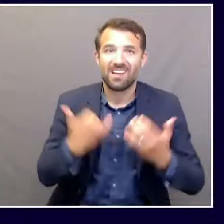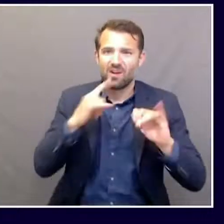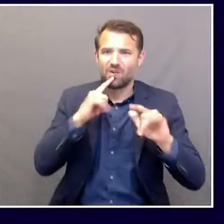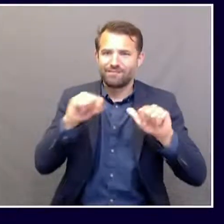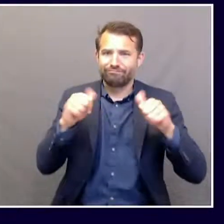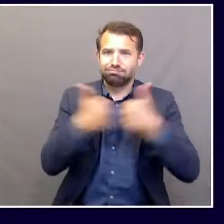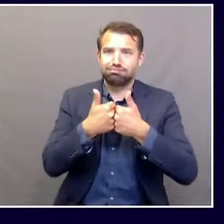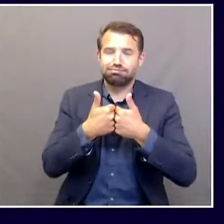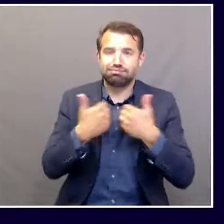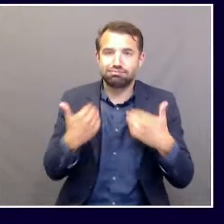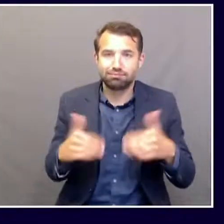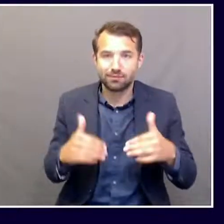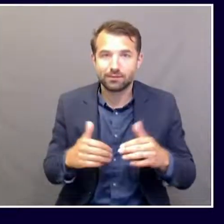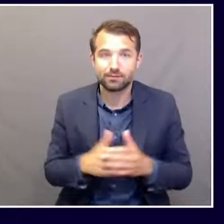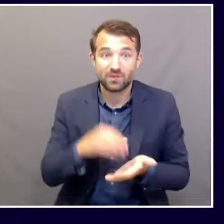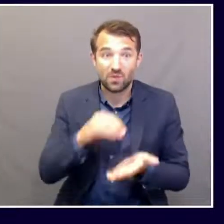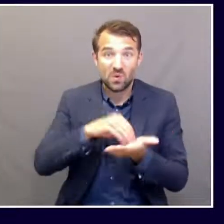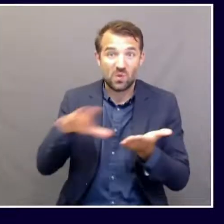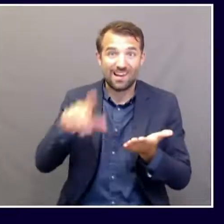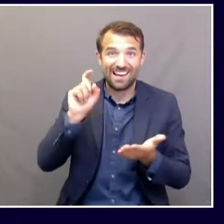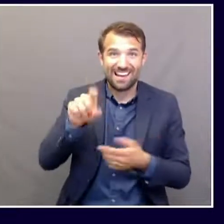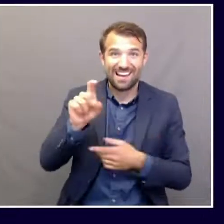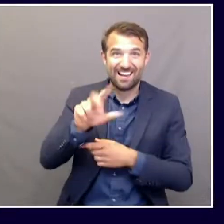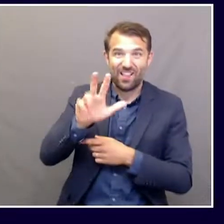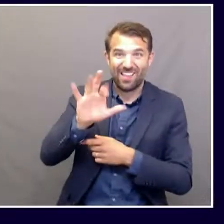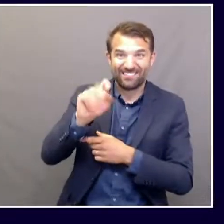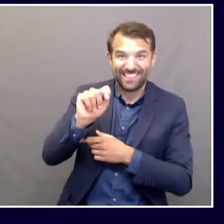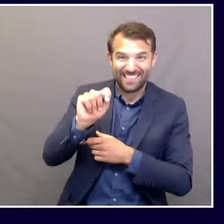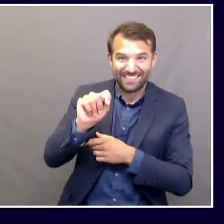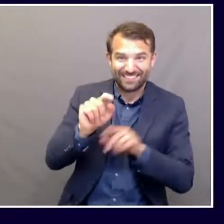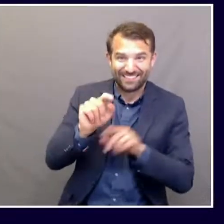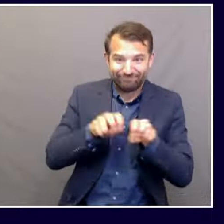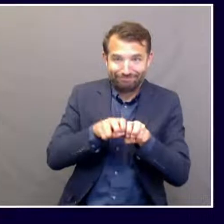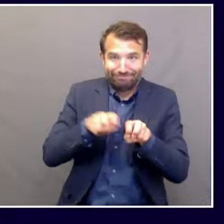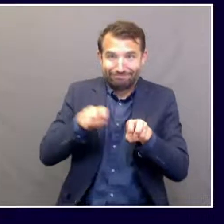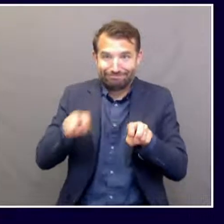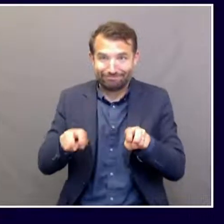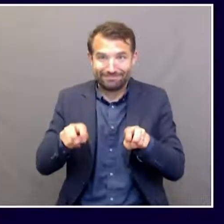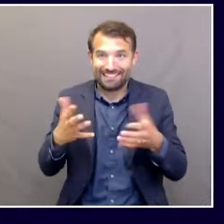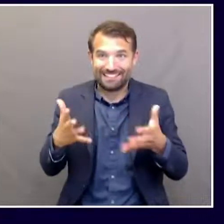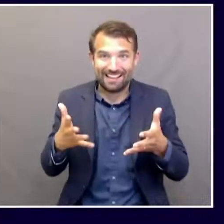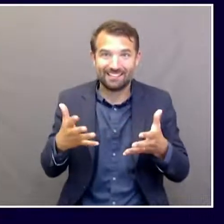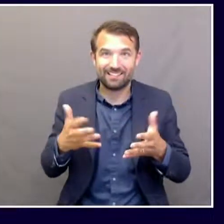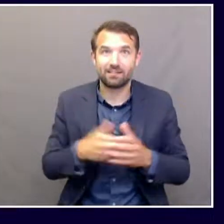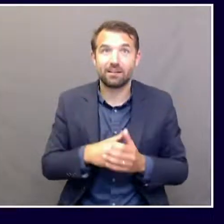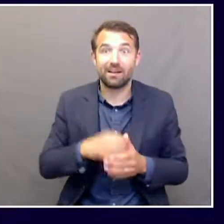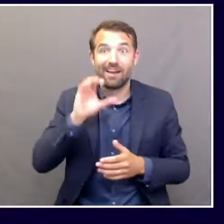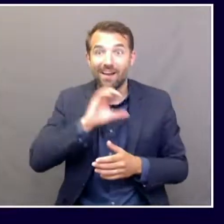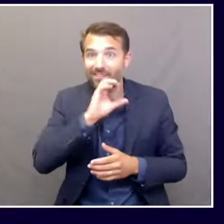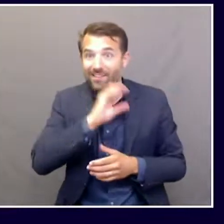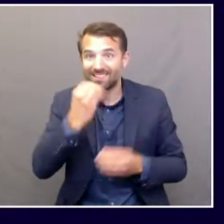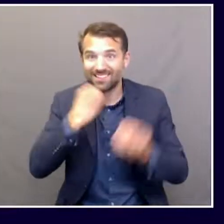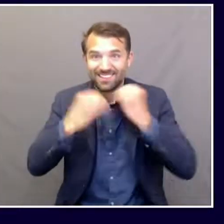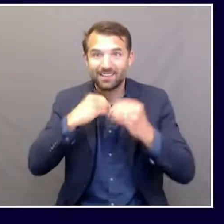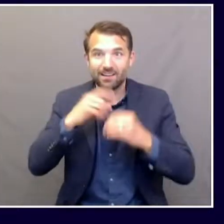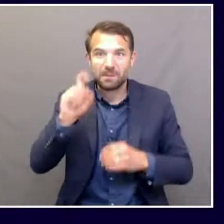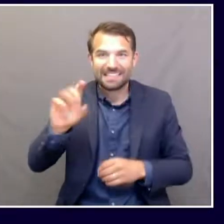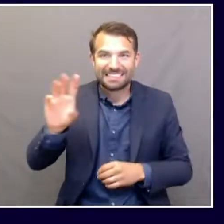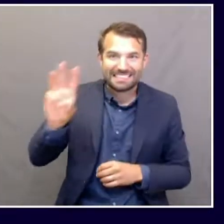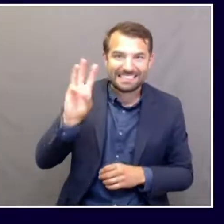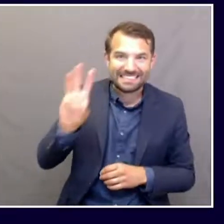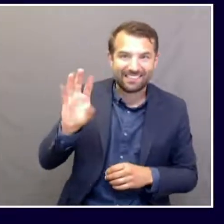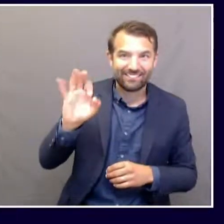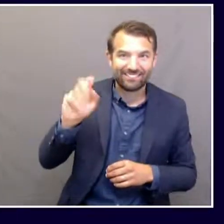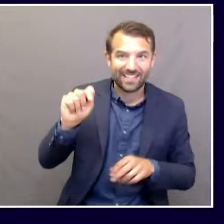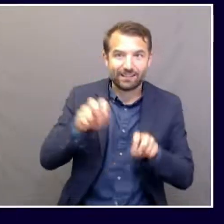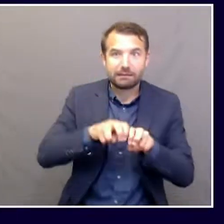sitting at desks, or they should be 6 feet apart when they're sitting in a cafeteria eating. What we're doing is for the summer with